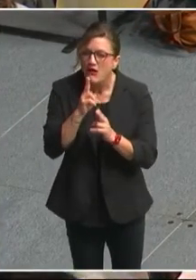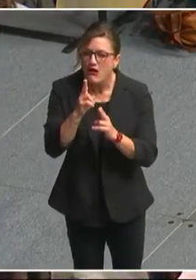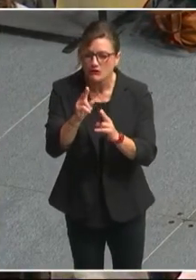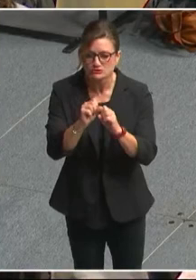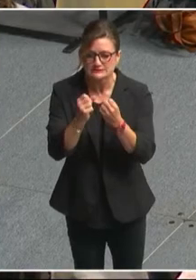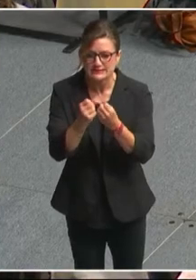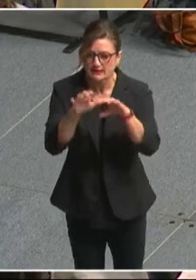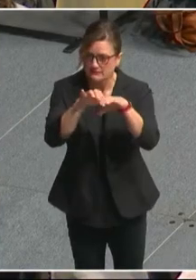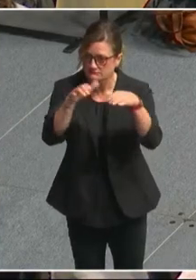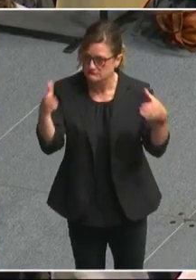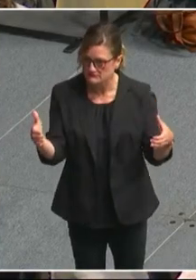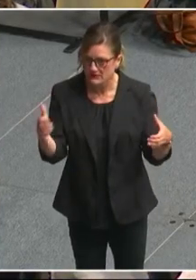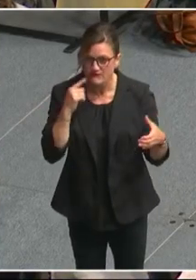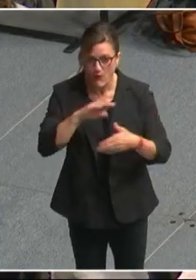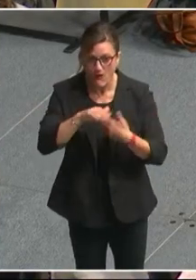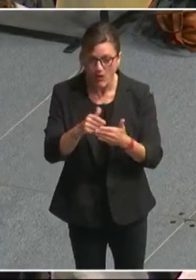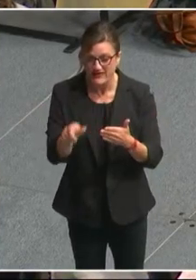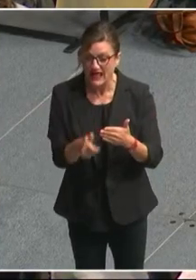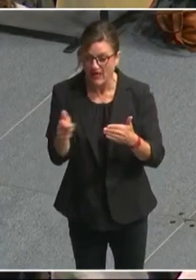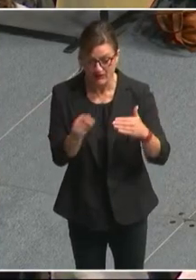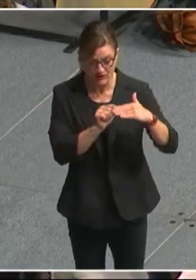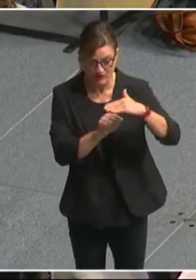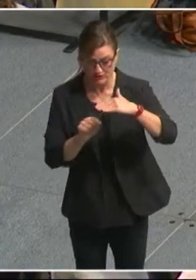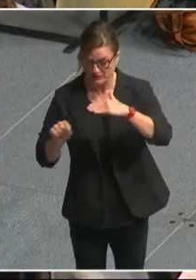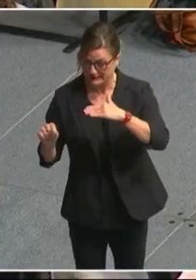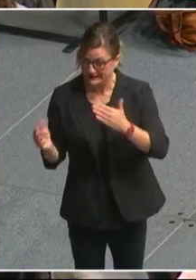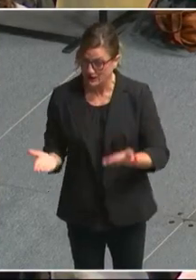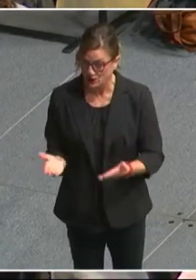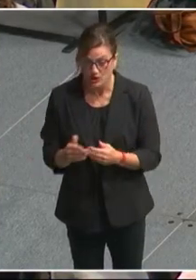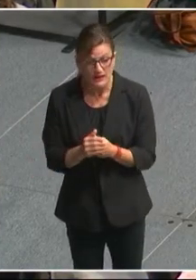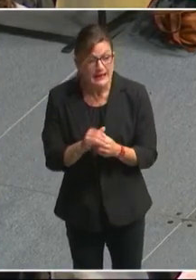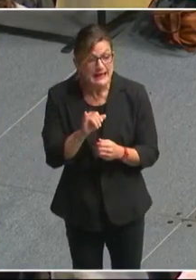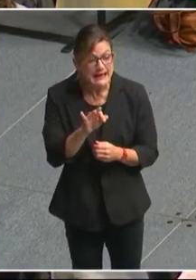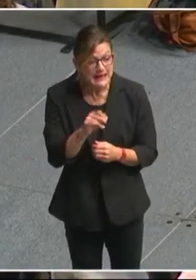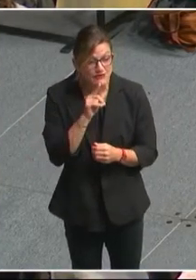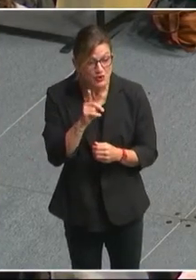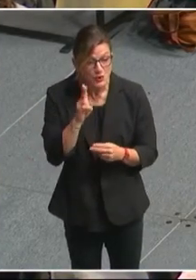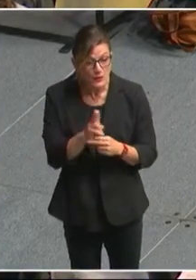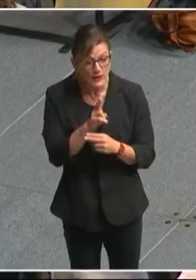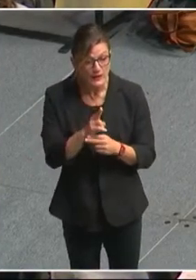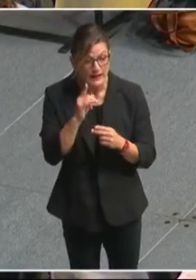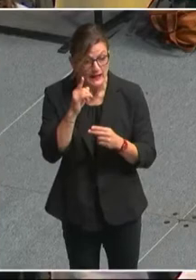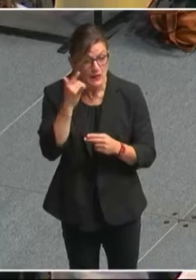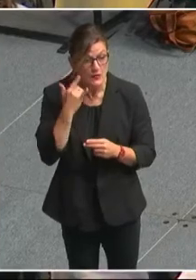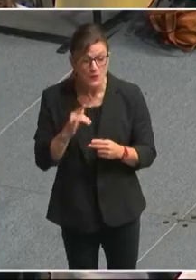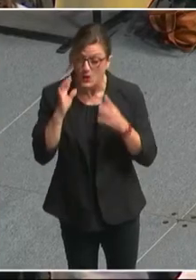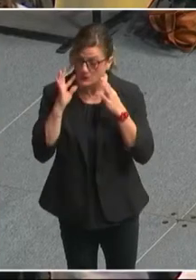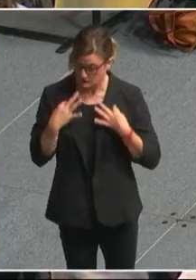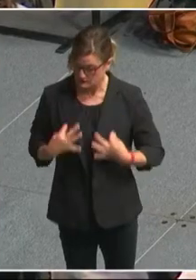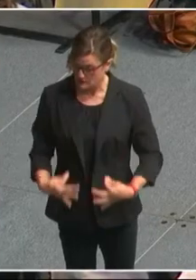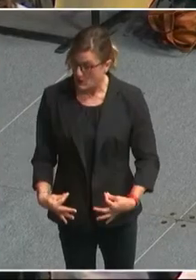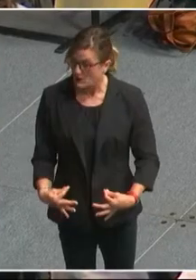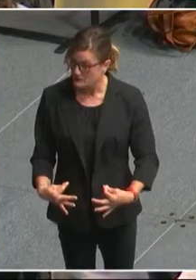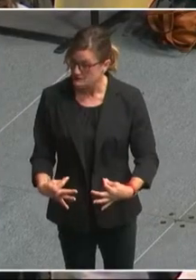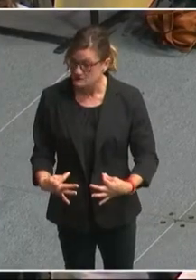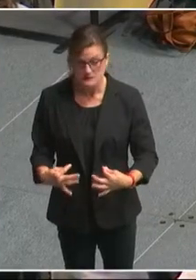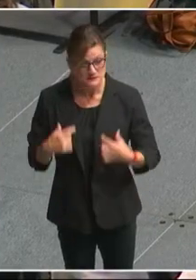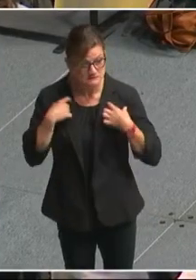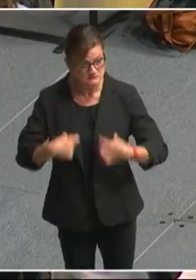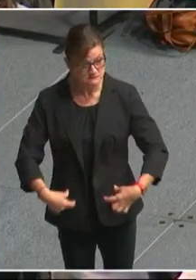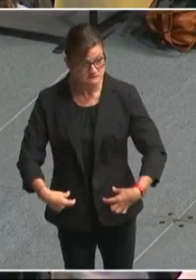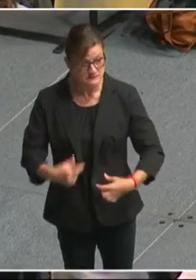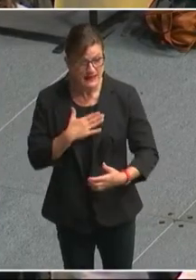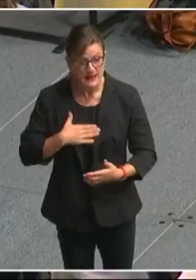all others here at the college. Will those students wearing gold stoles and sashes